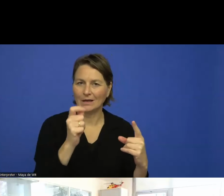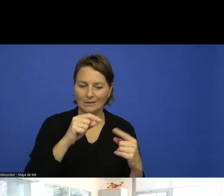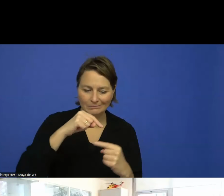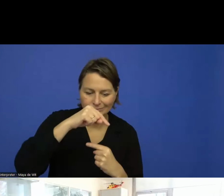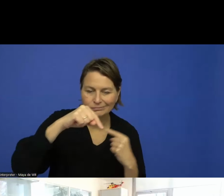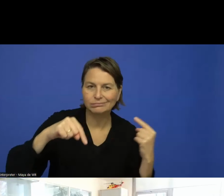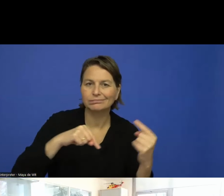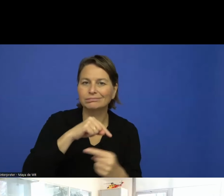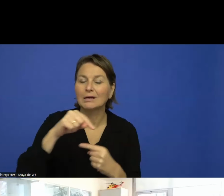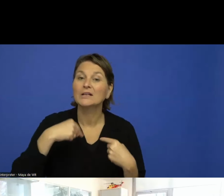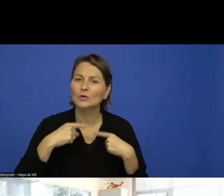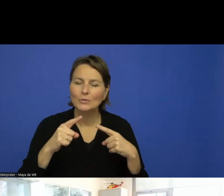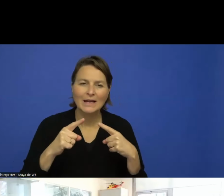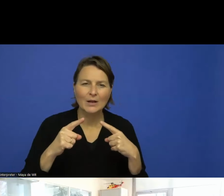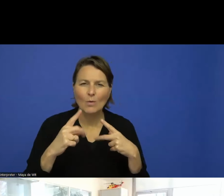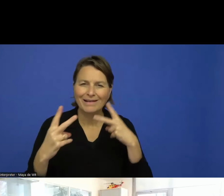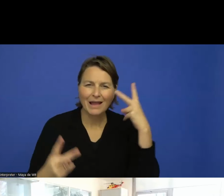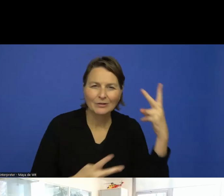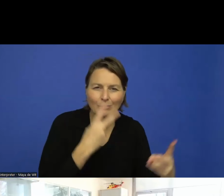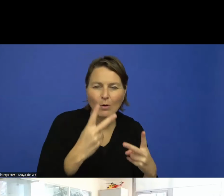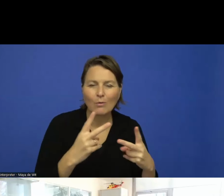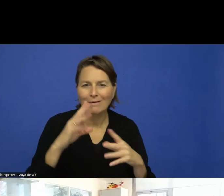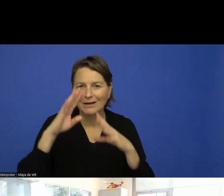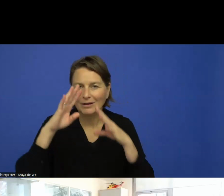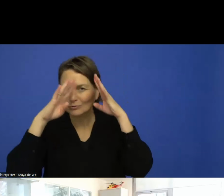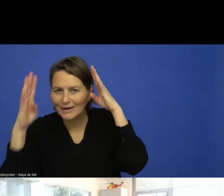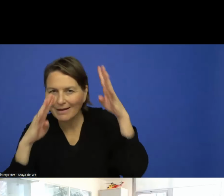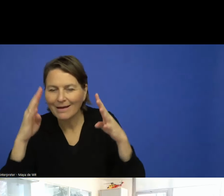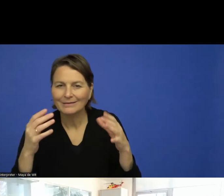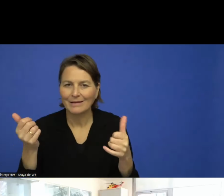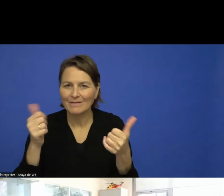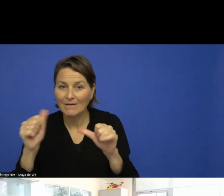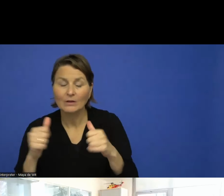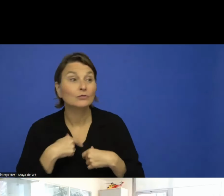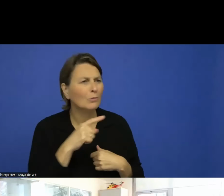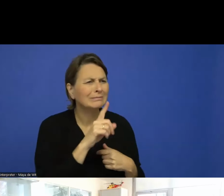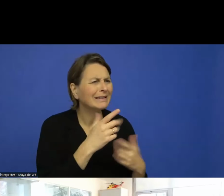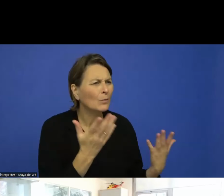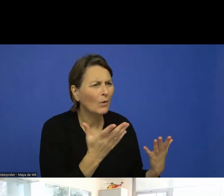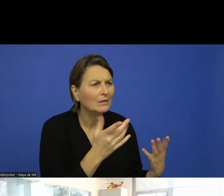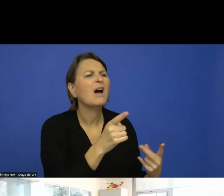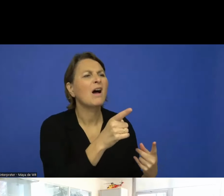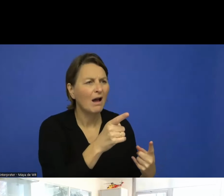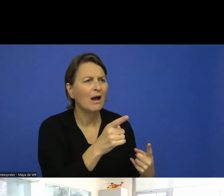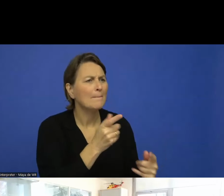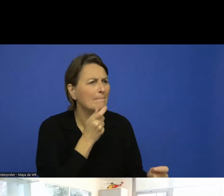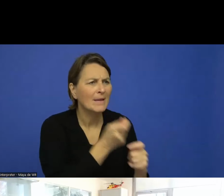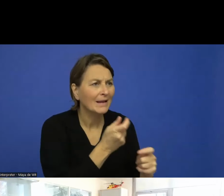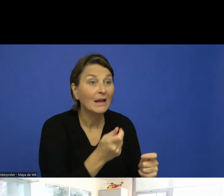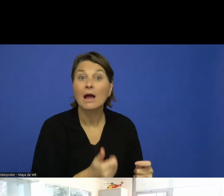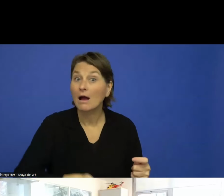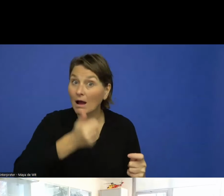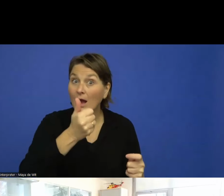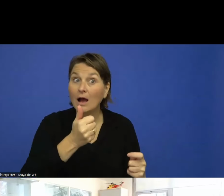create, evaluate. What are the needs? How can the needs be met? And how well are the needs met? And